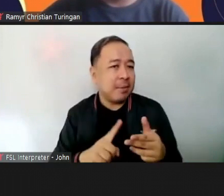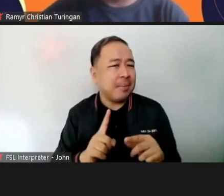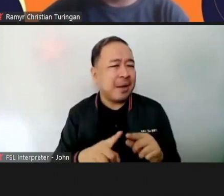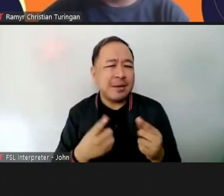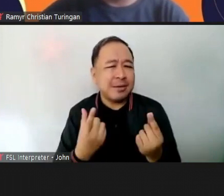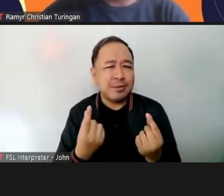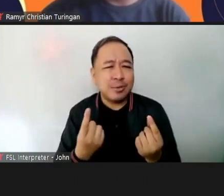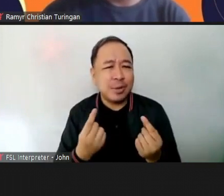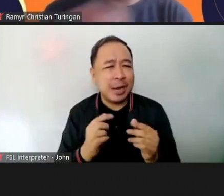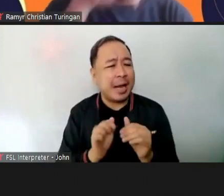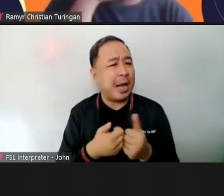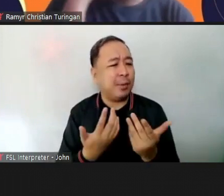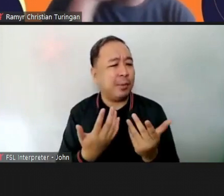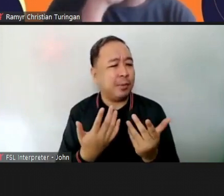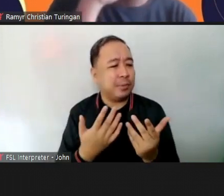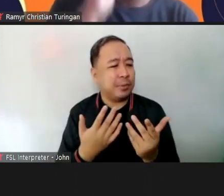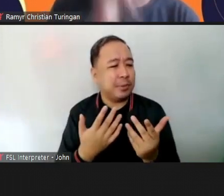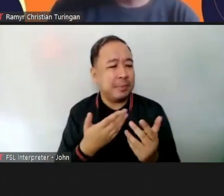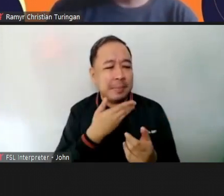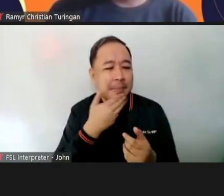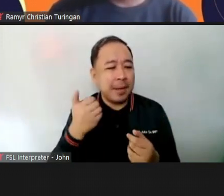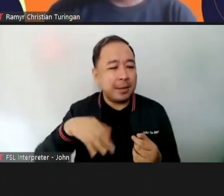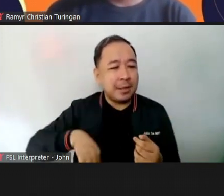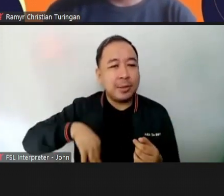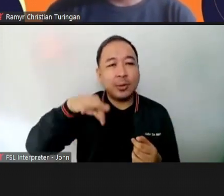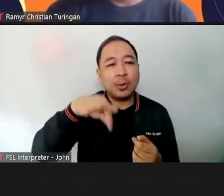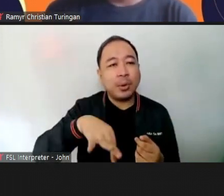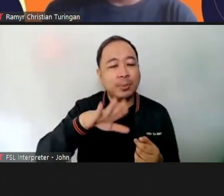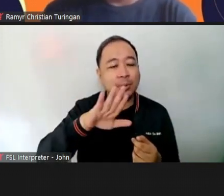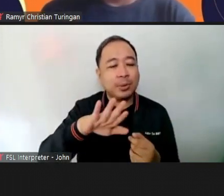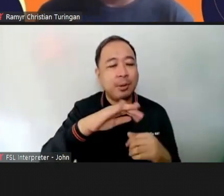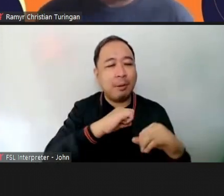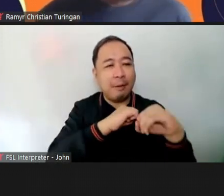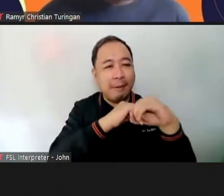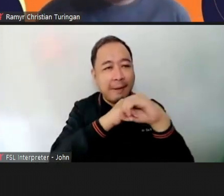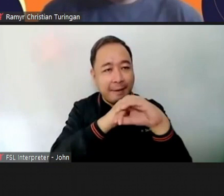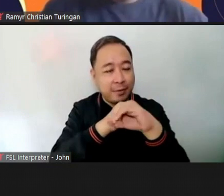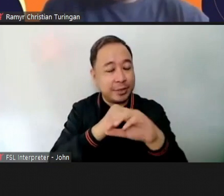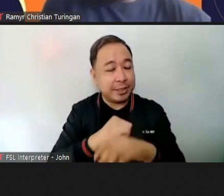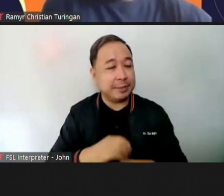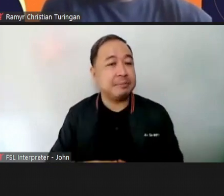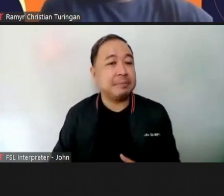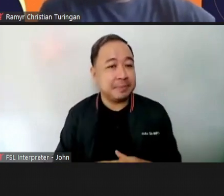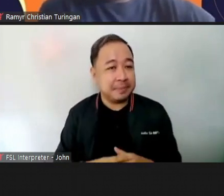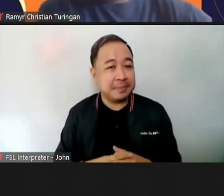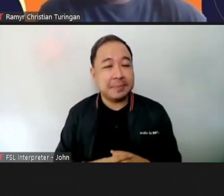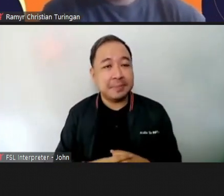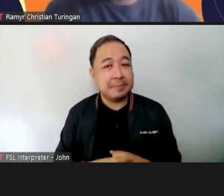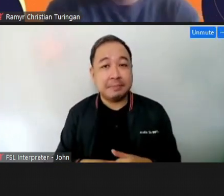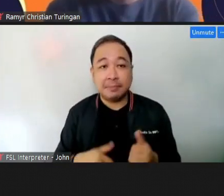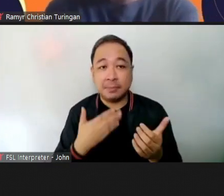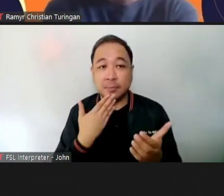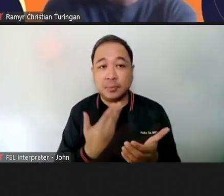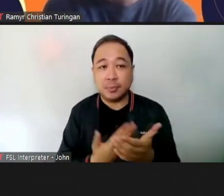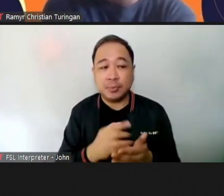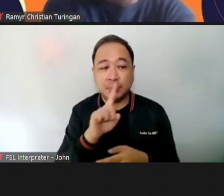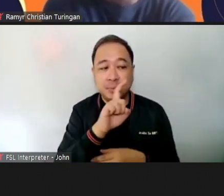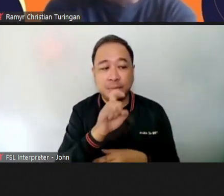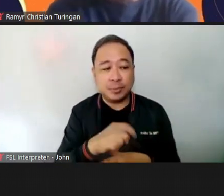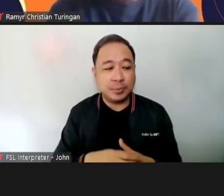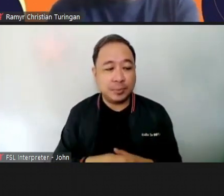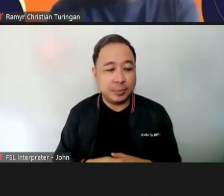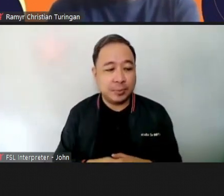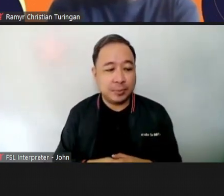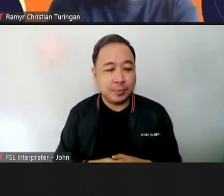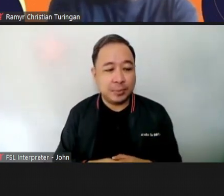gawin para makakontribute sa advocacy na ito? Wow, that's a very good question. So ayan, malaki po yung